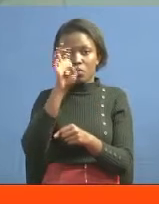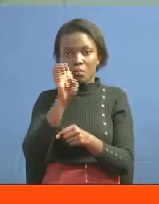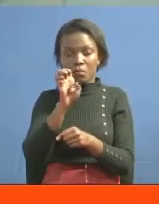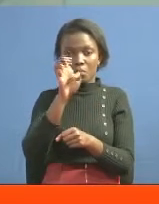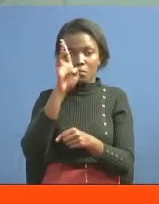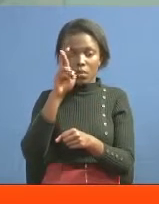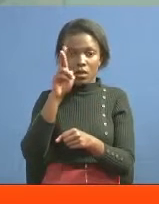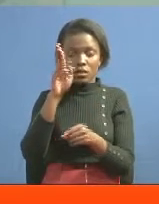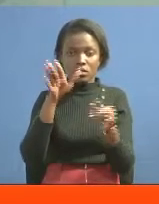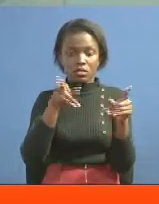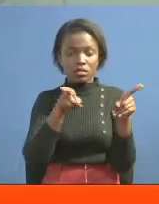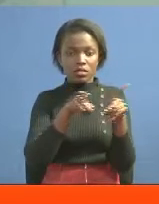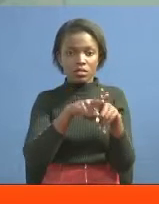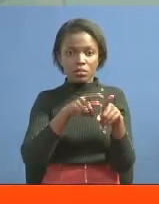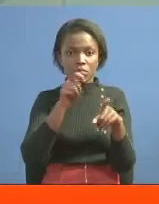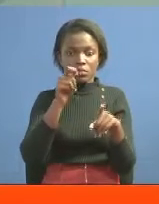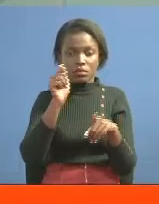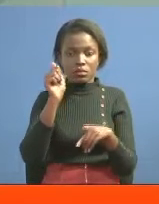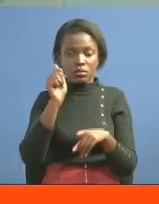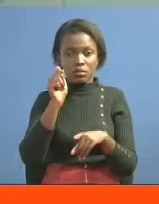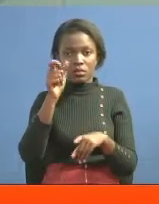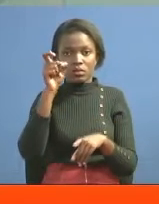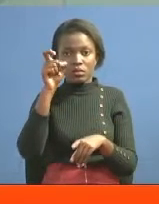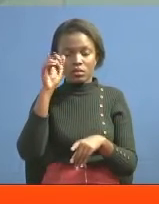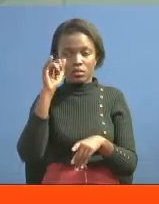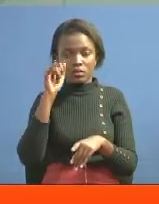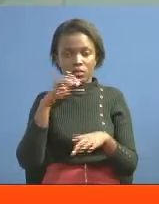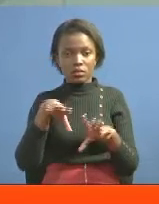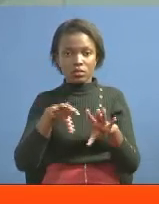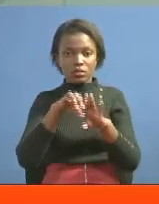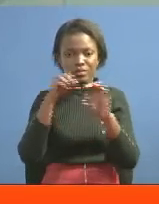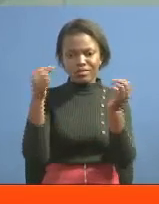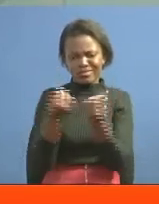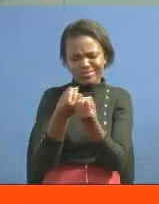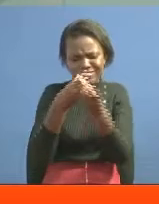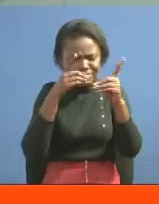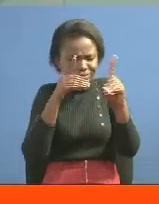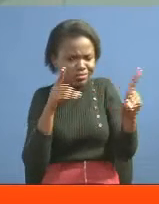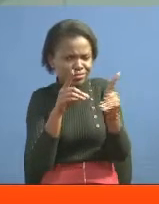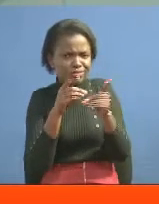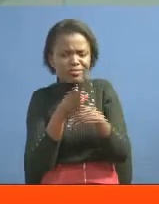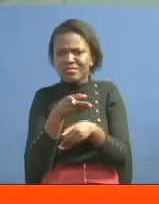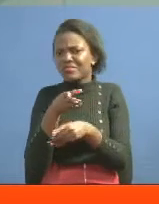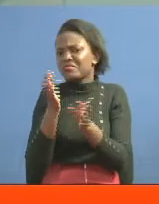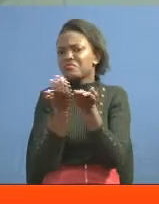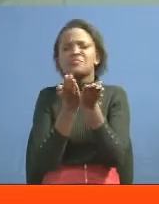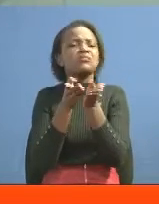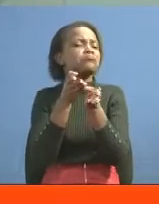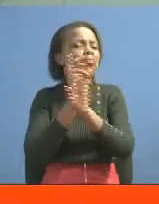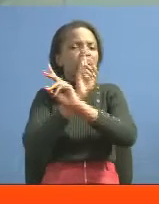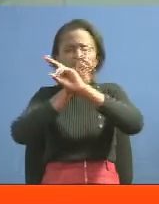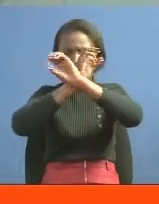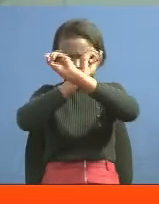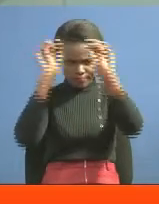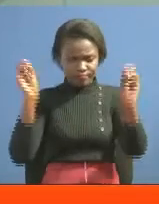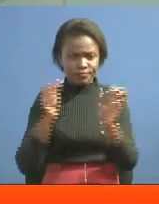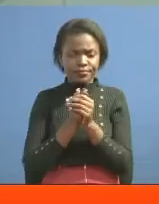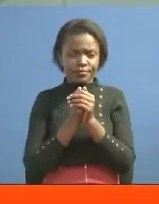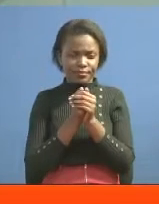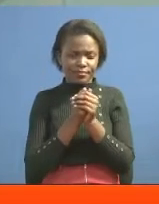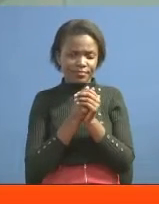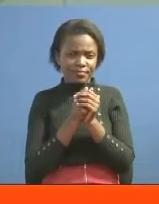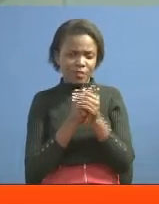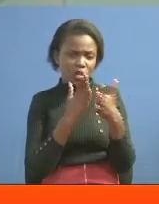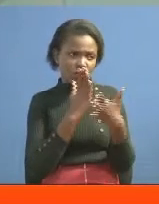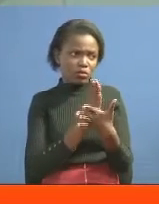and Taxify, I mean, because of social distancing, guys are not using these services anymore. We've seen a dip in that.